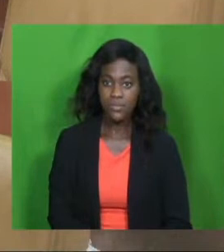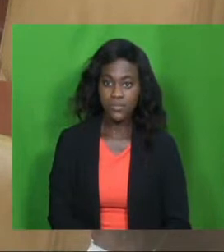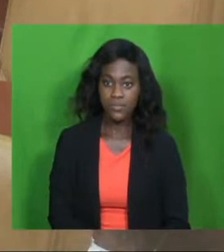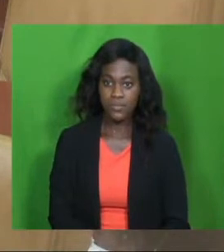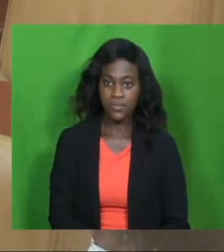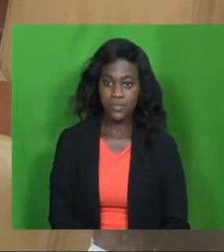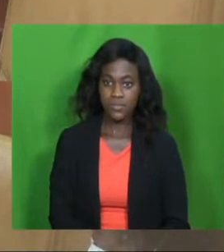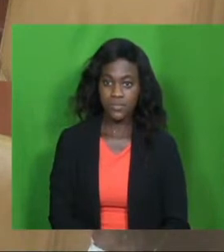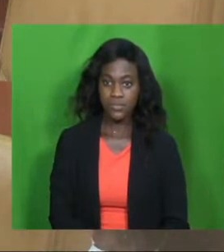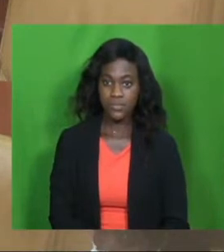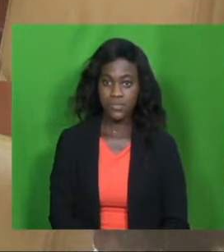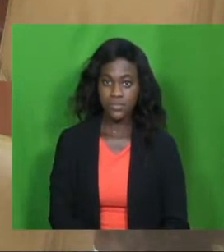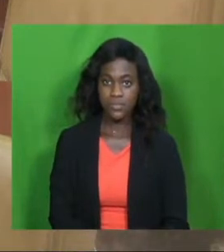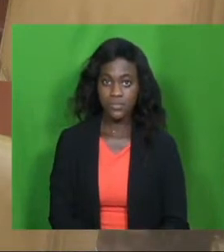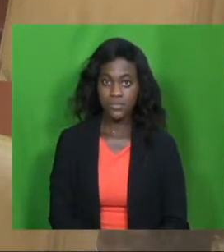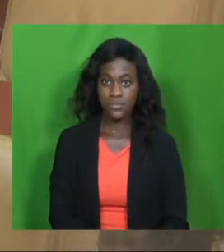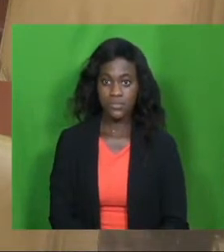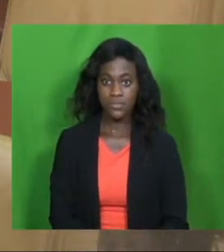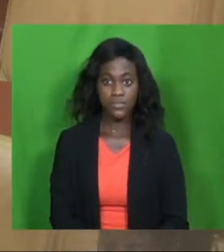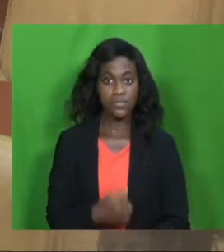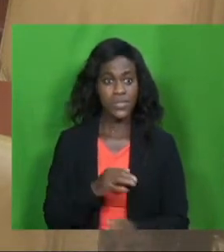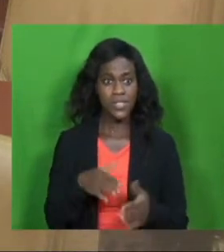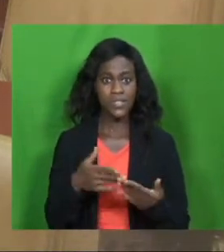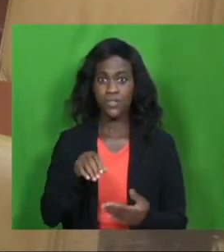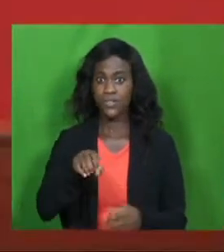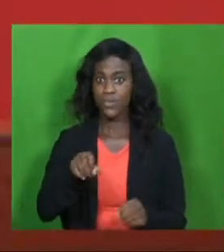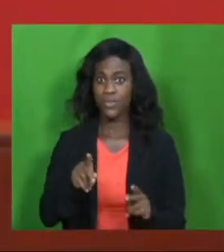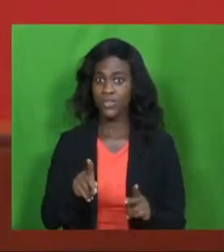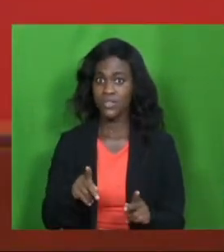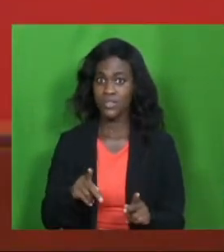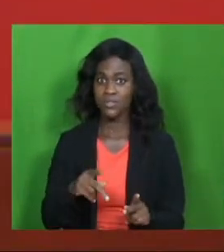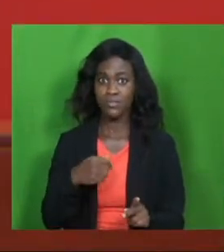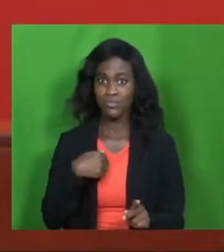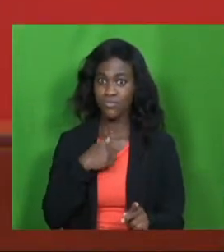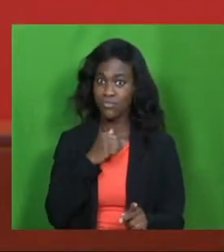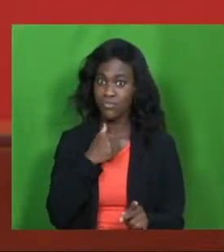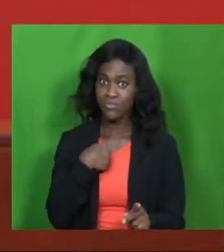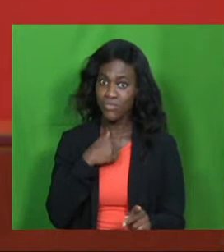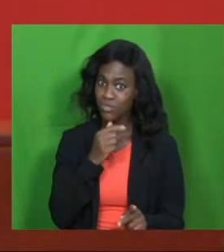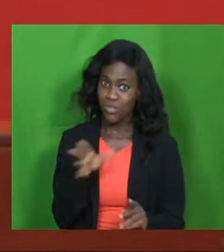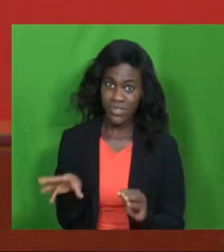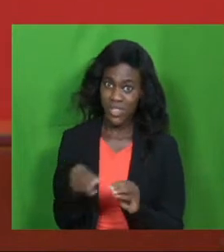Nee, you have given you one opportunity already, so I don't intend to give you another one.